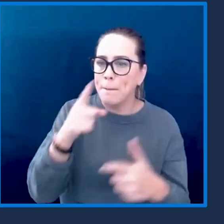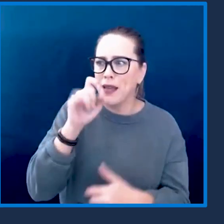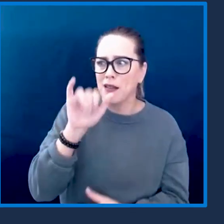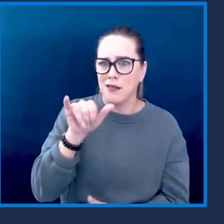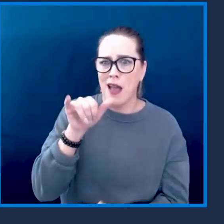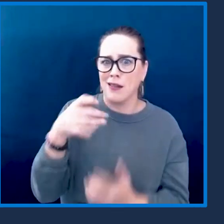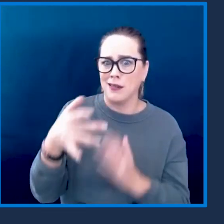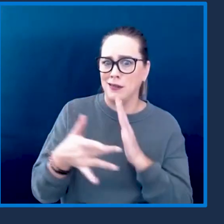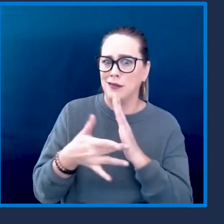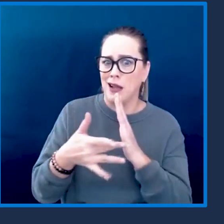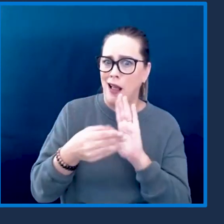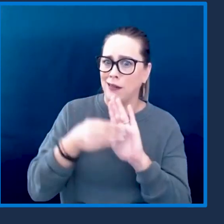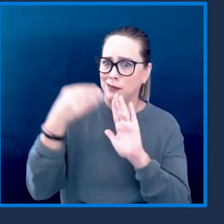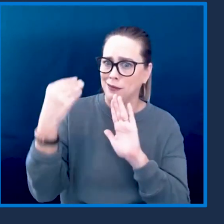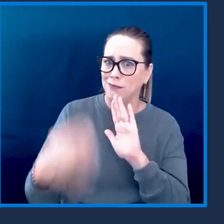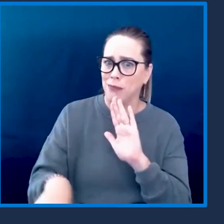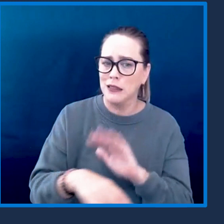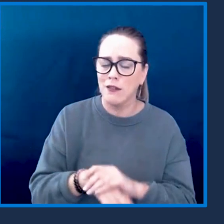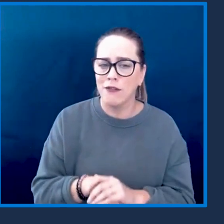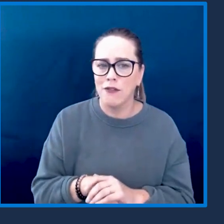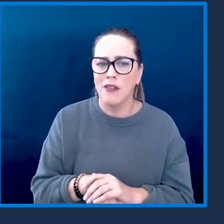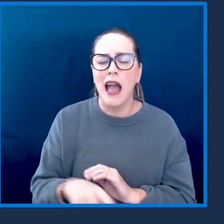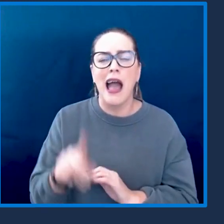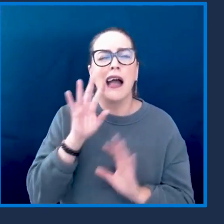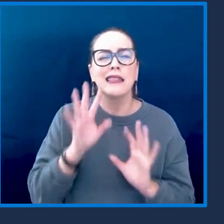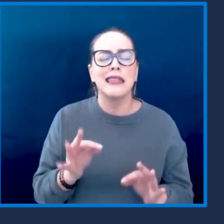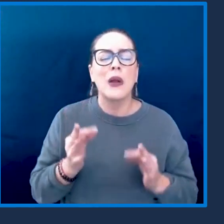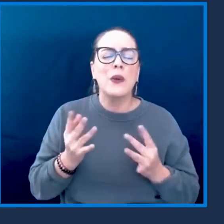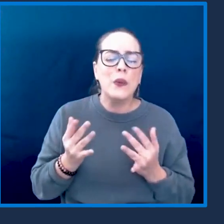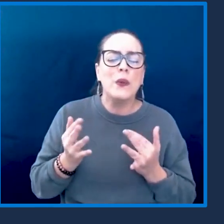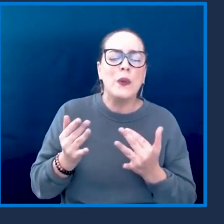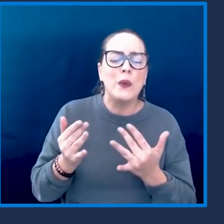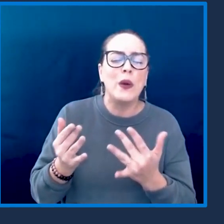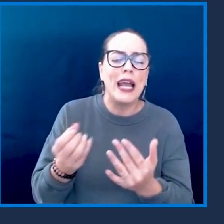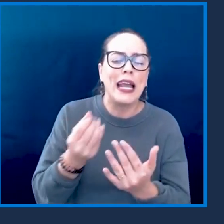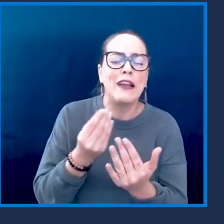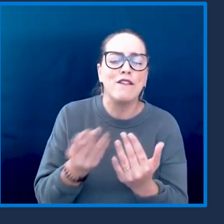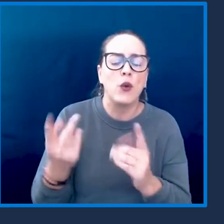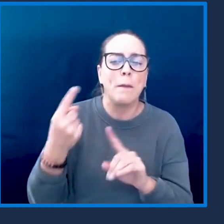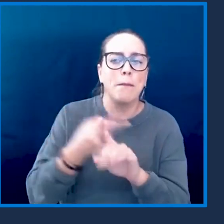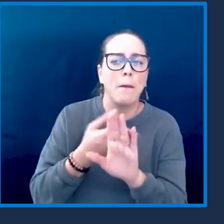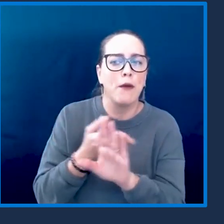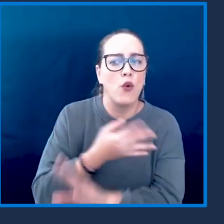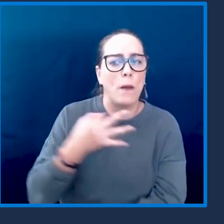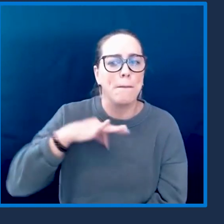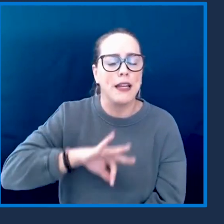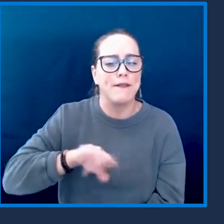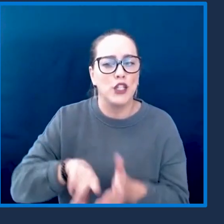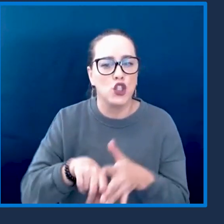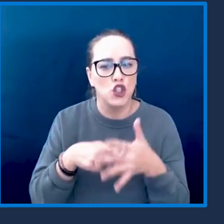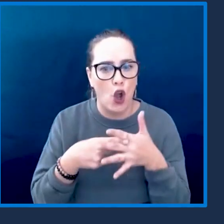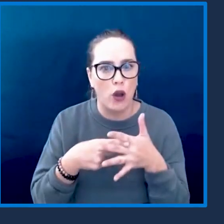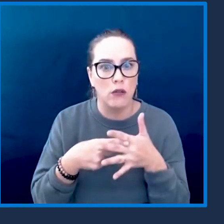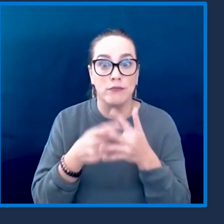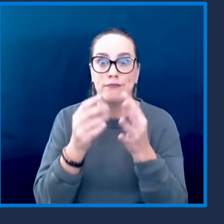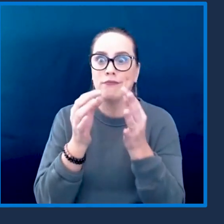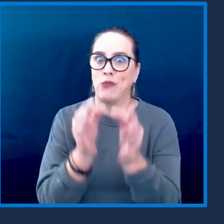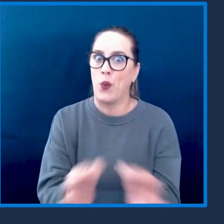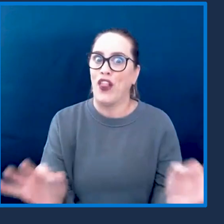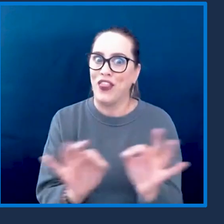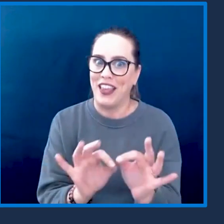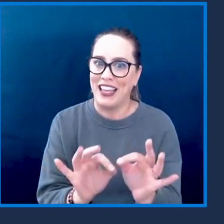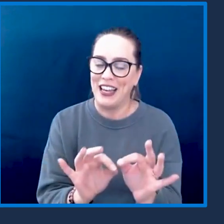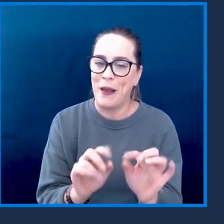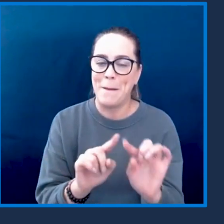I would wait it out for those few months before those benefits kicked in. And it was worthwhile, but at the same time, it was a